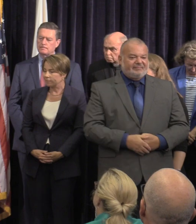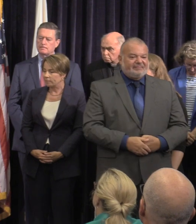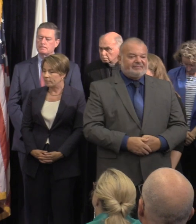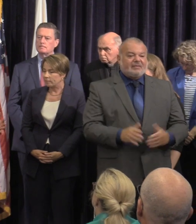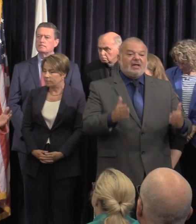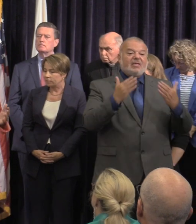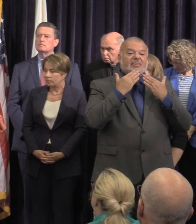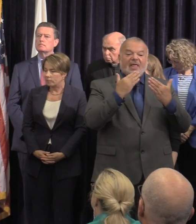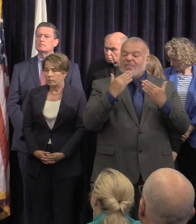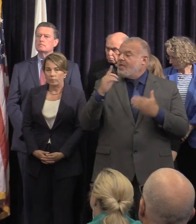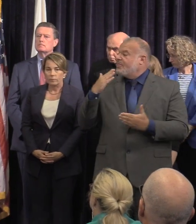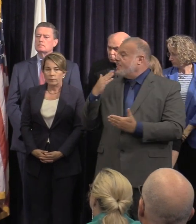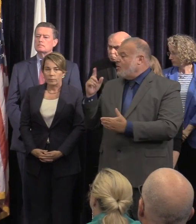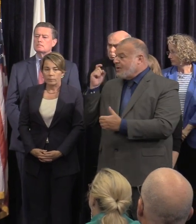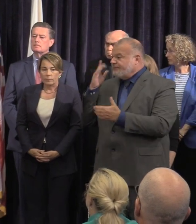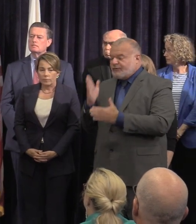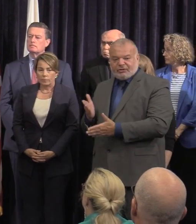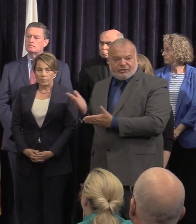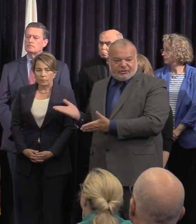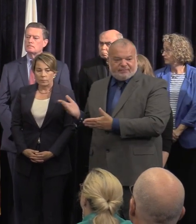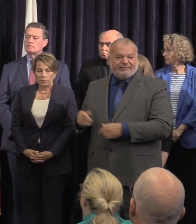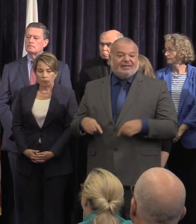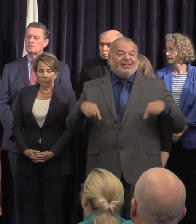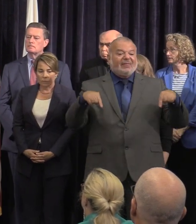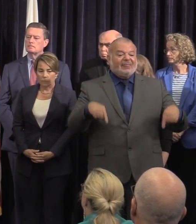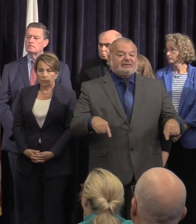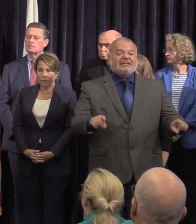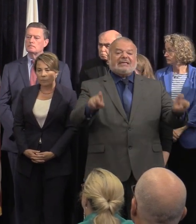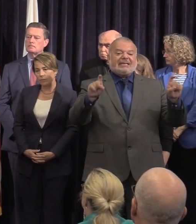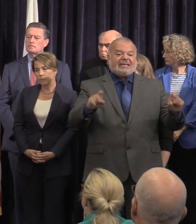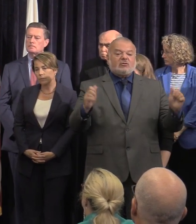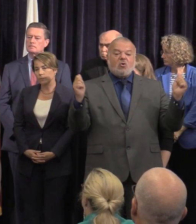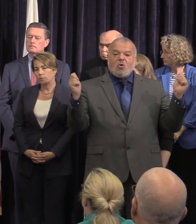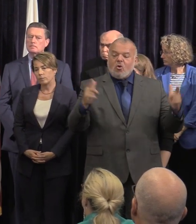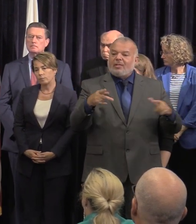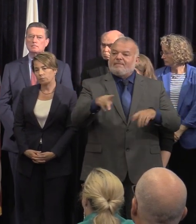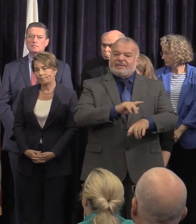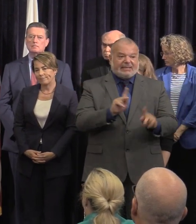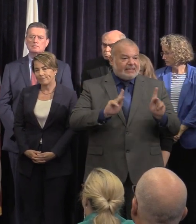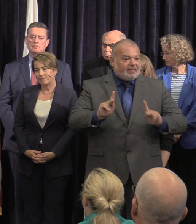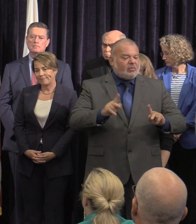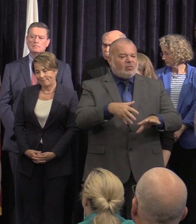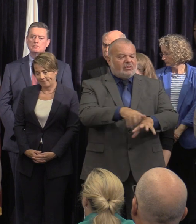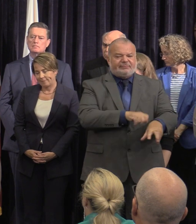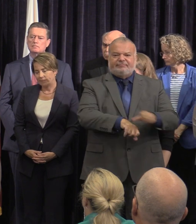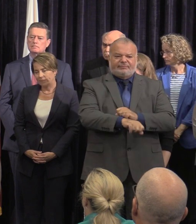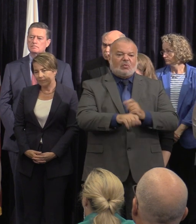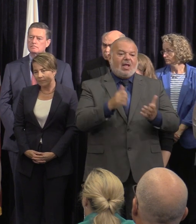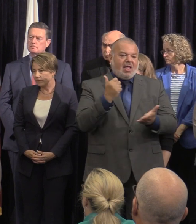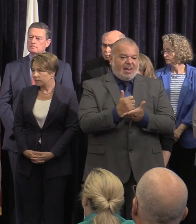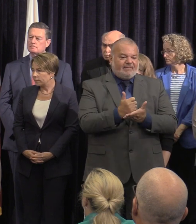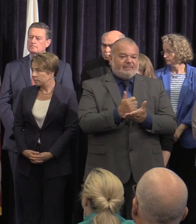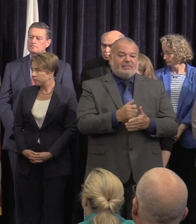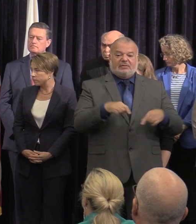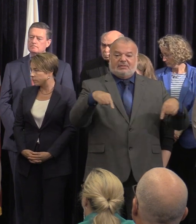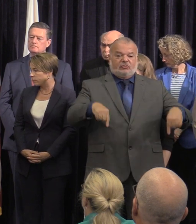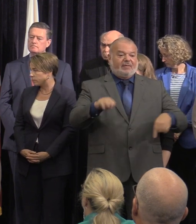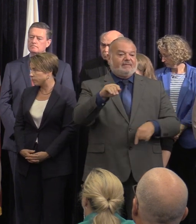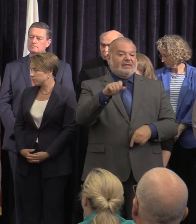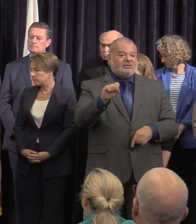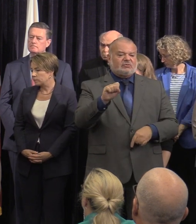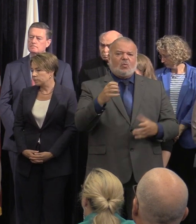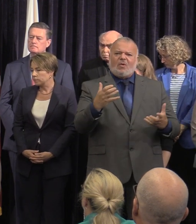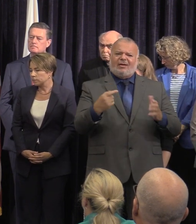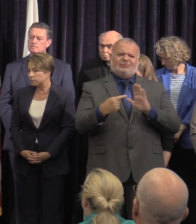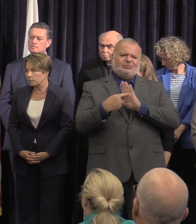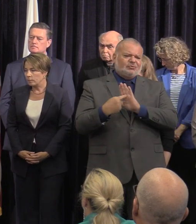Thank you, Governor. This is truly an all hands on deck moment. And as the governor said, Massachusetts is already showing how it steps up in these